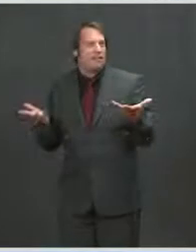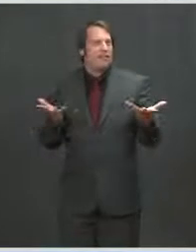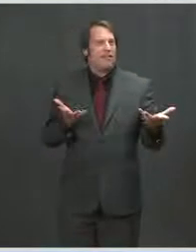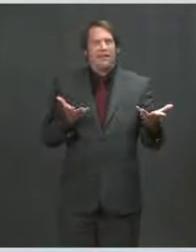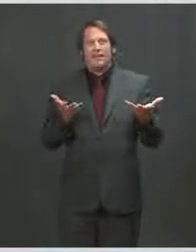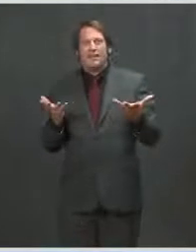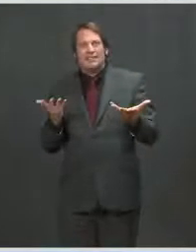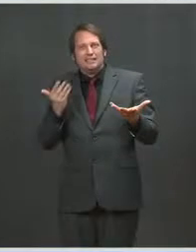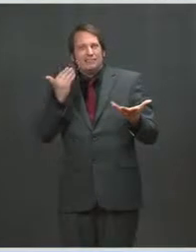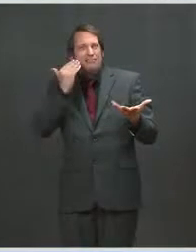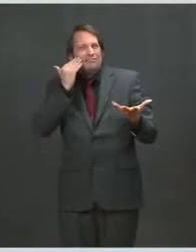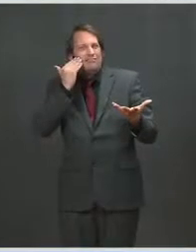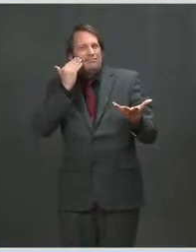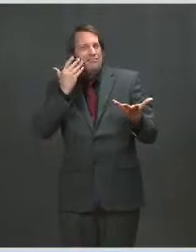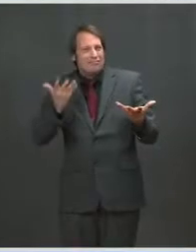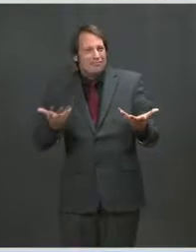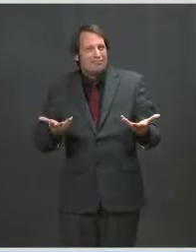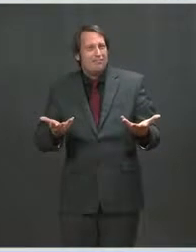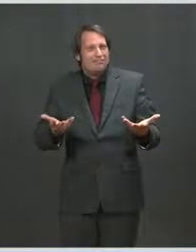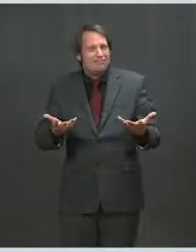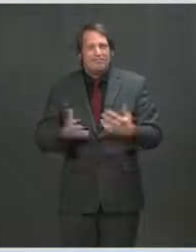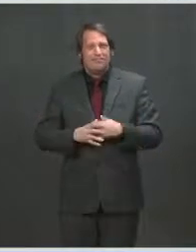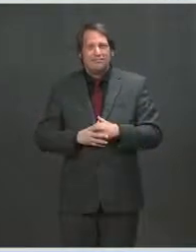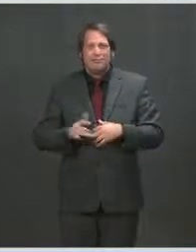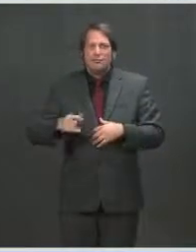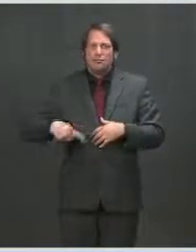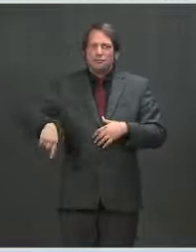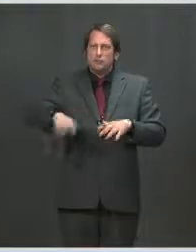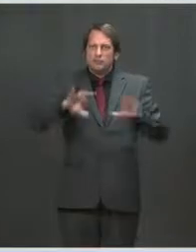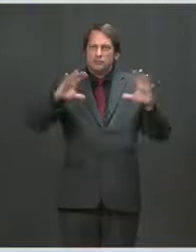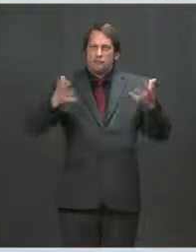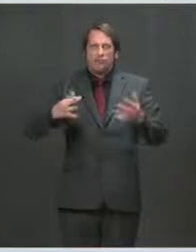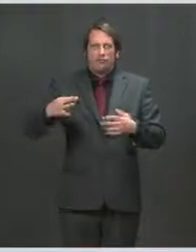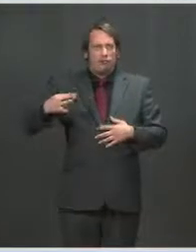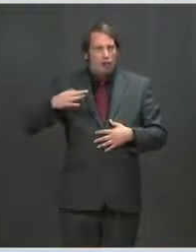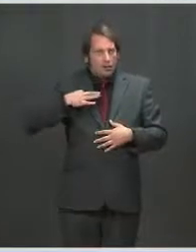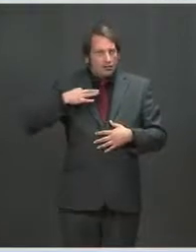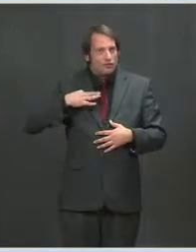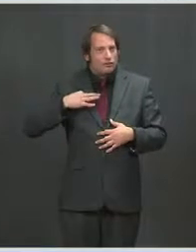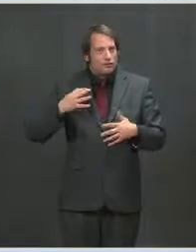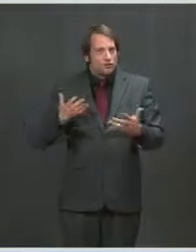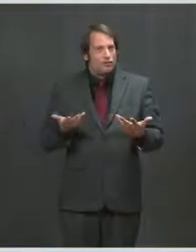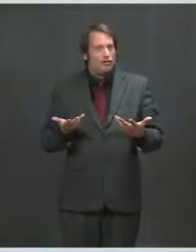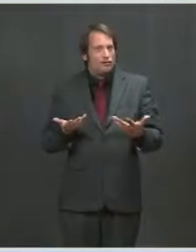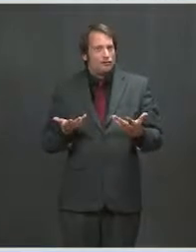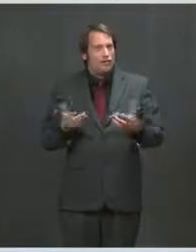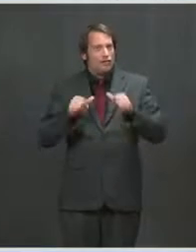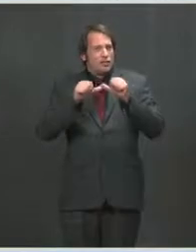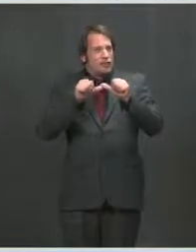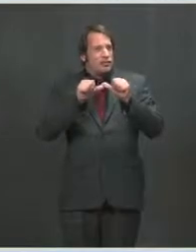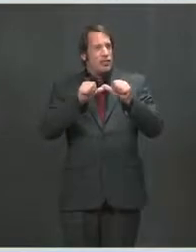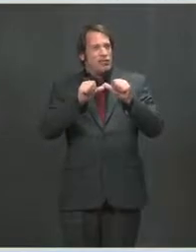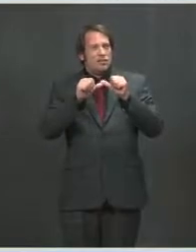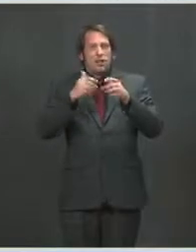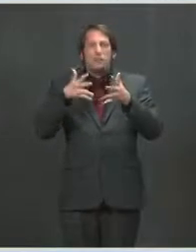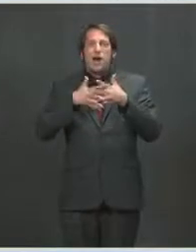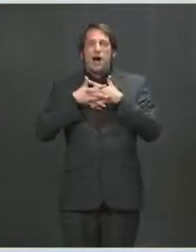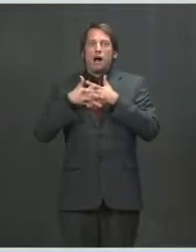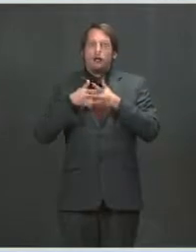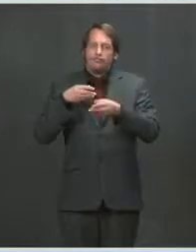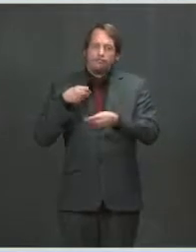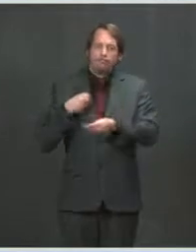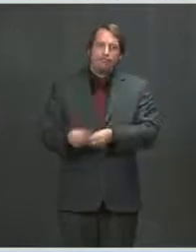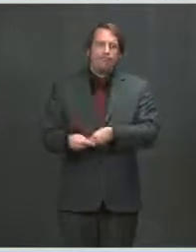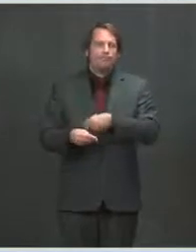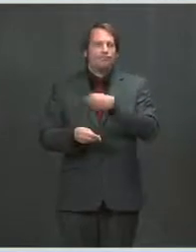all-volunteer force, and it continues only because of generations of Americans who see the honor, dignity,